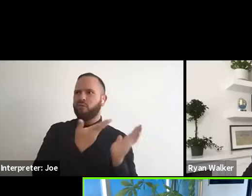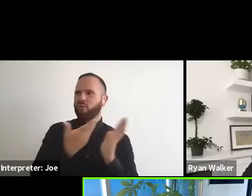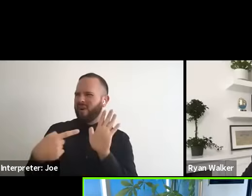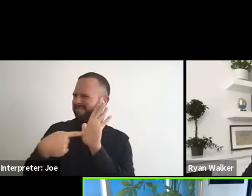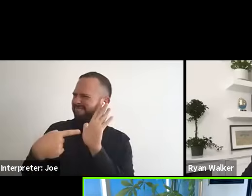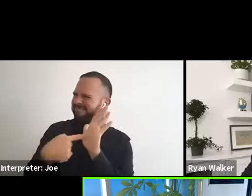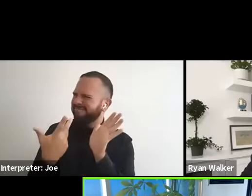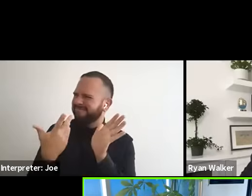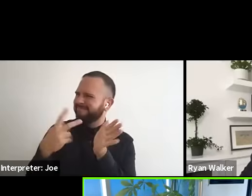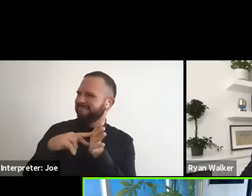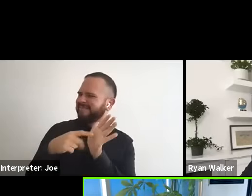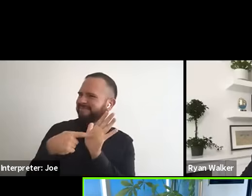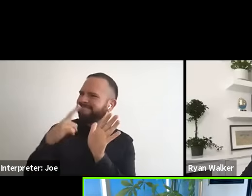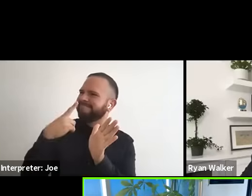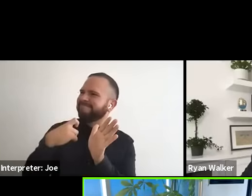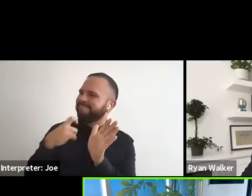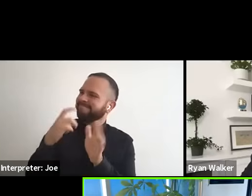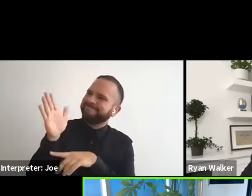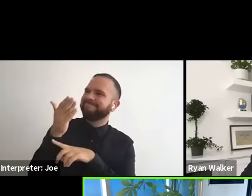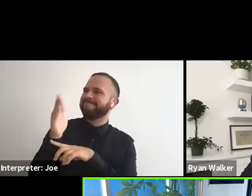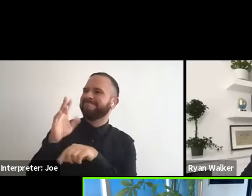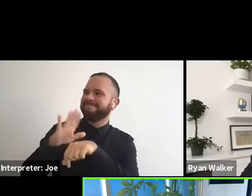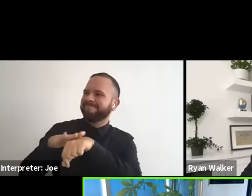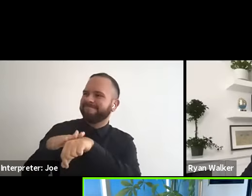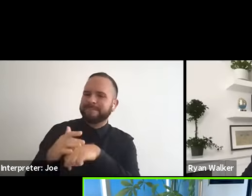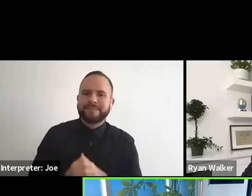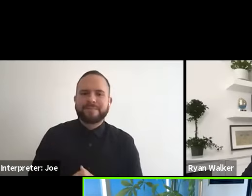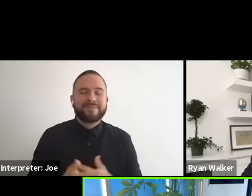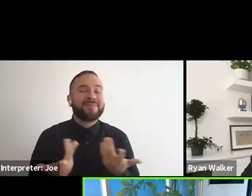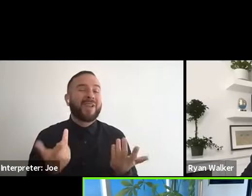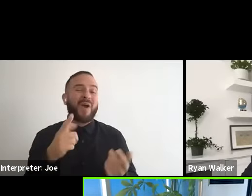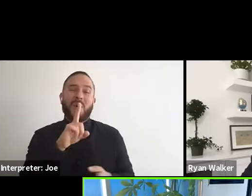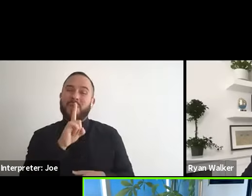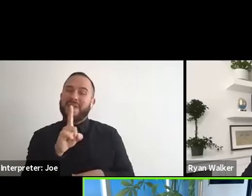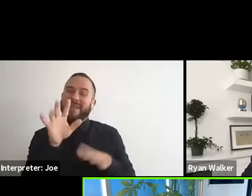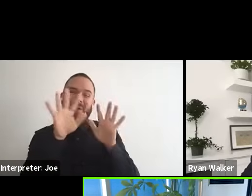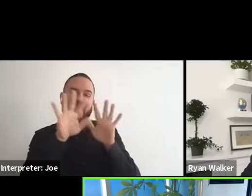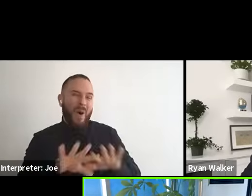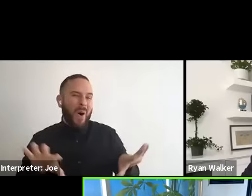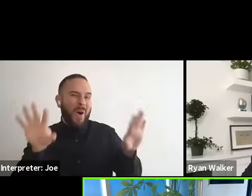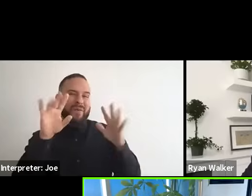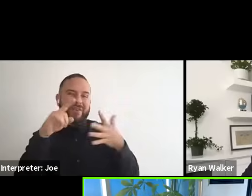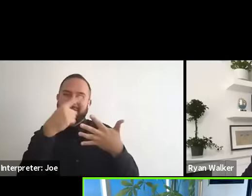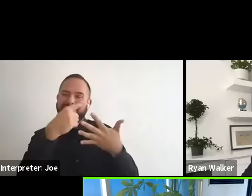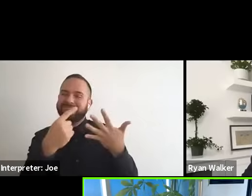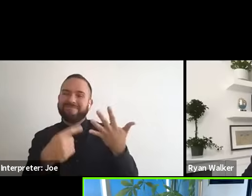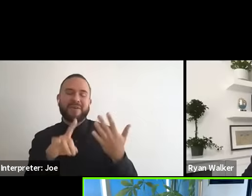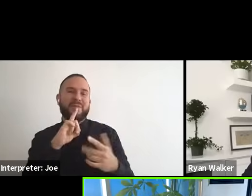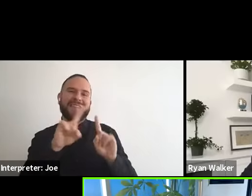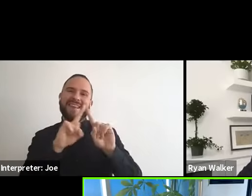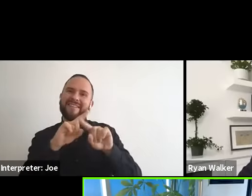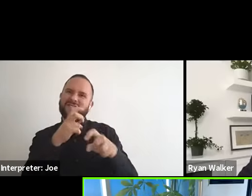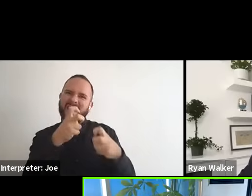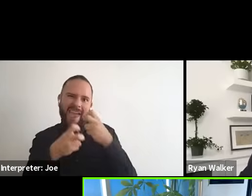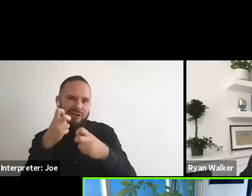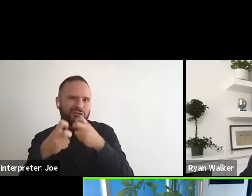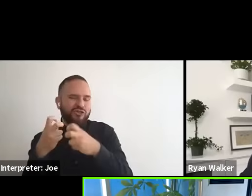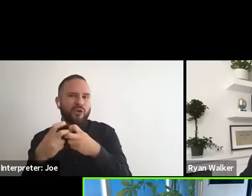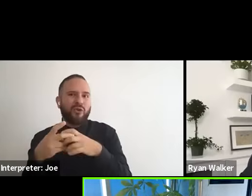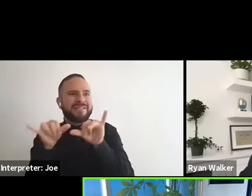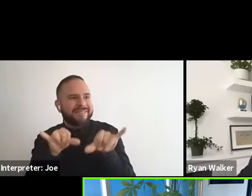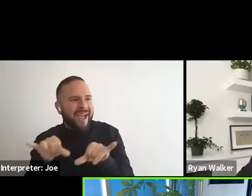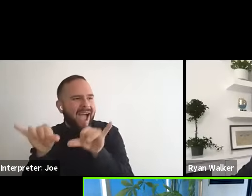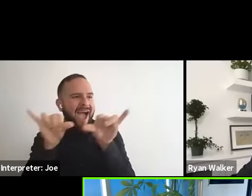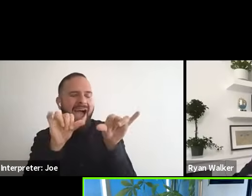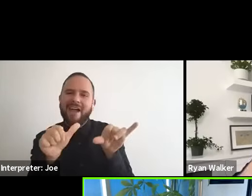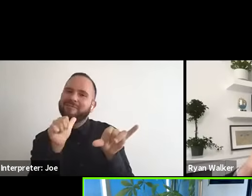mean, it's all over the map. There's not one issue that's bad for everybody. I mean, it all depends. Like, I